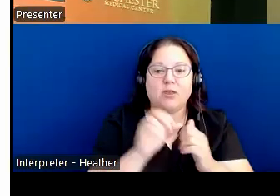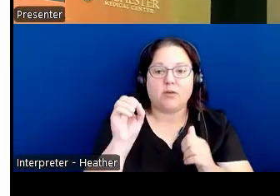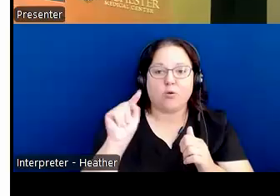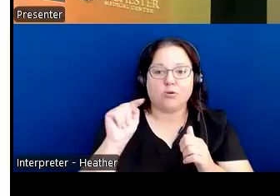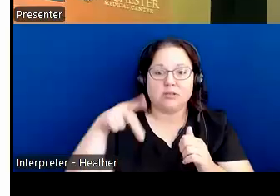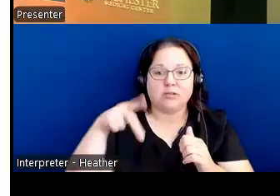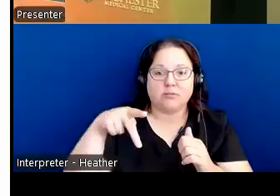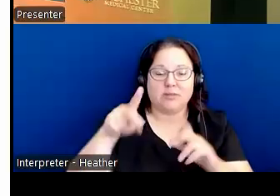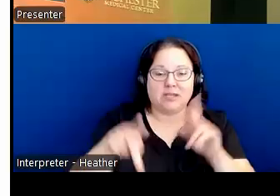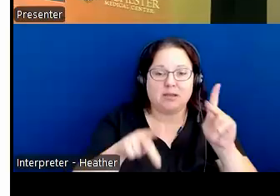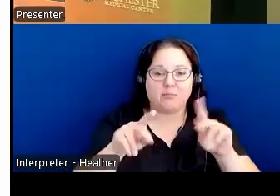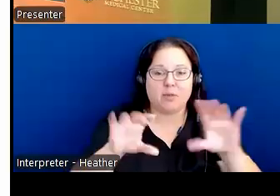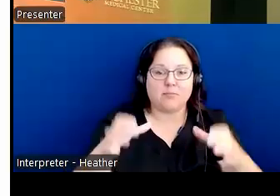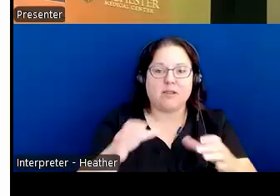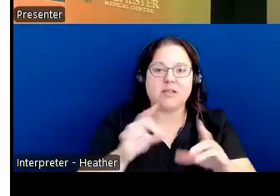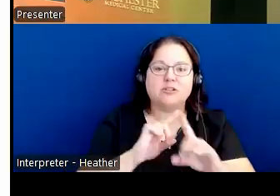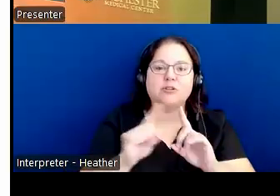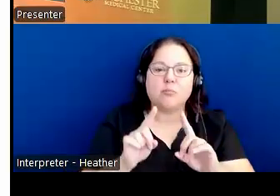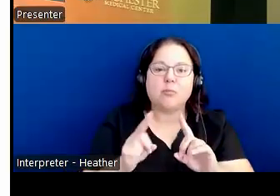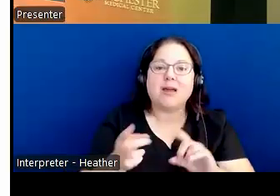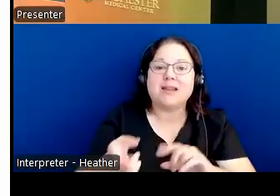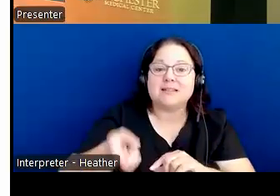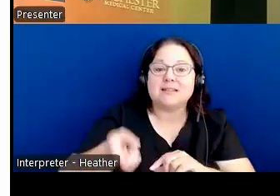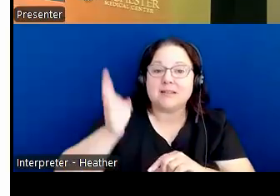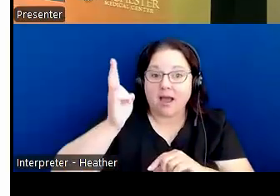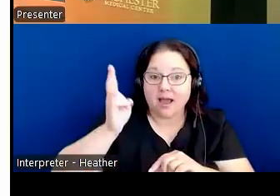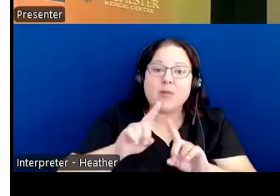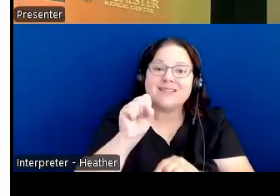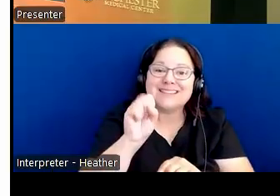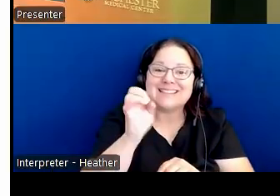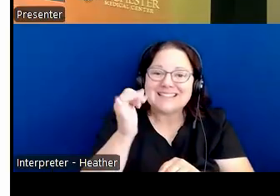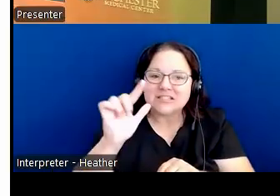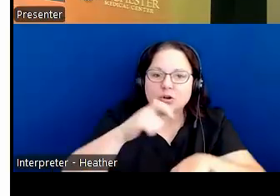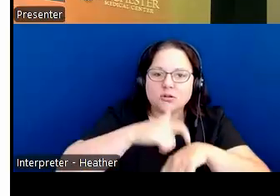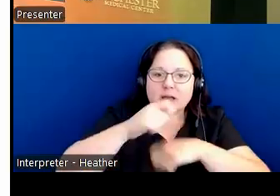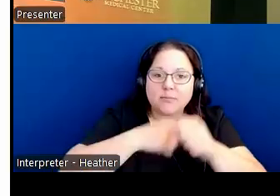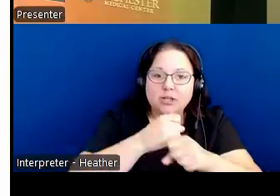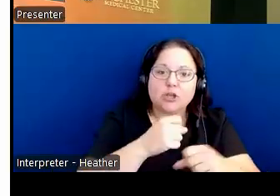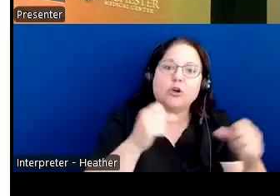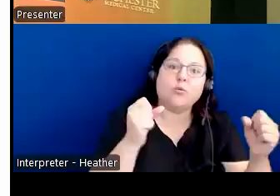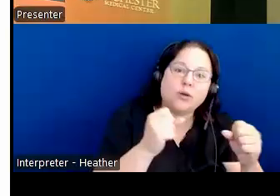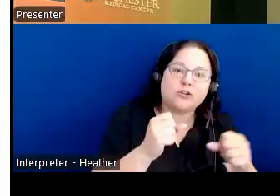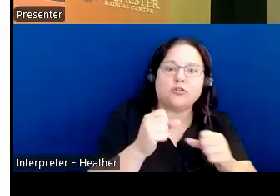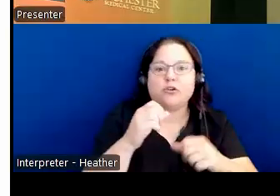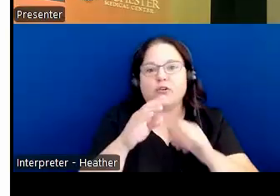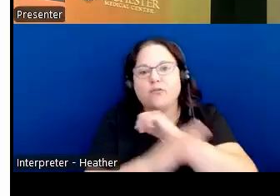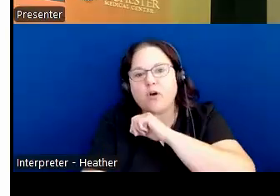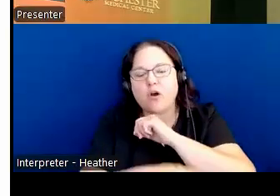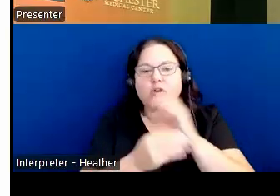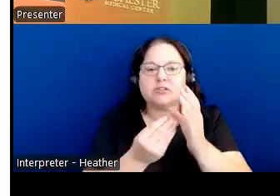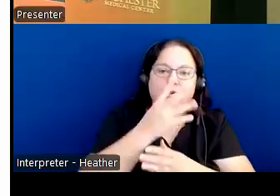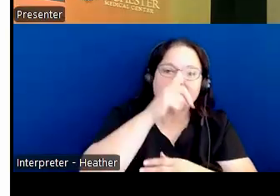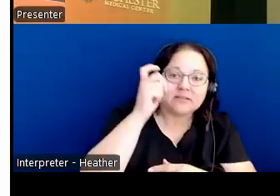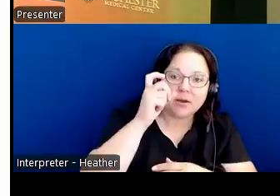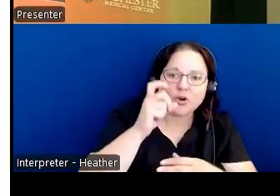that the seasonal trend remains, which is something that's important to think about because we have the same staff year round, but the